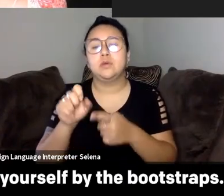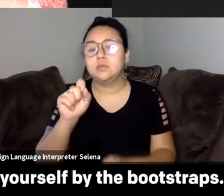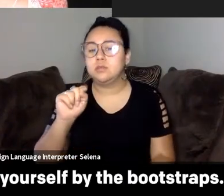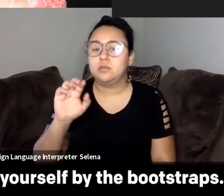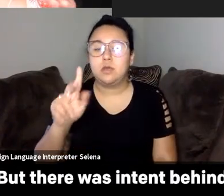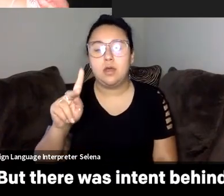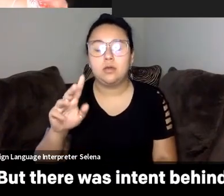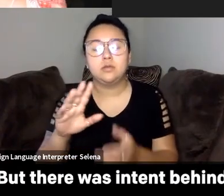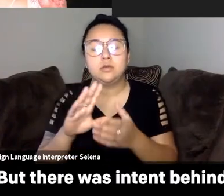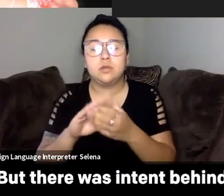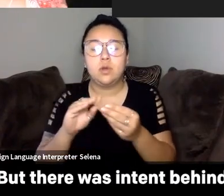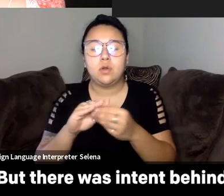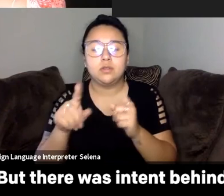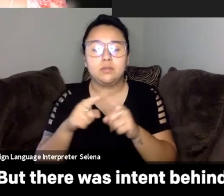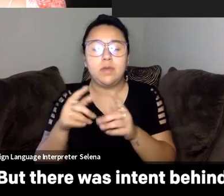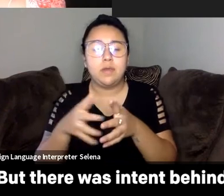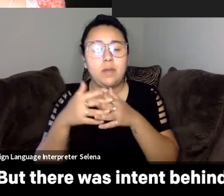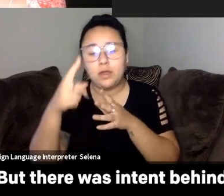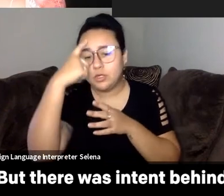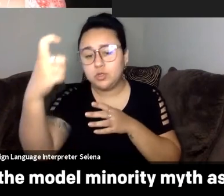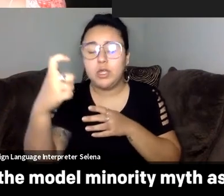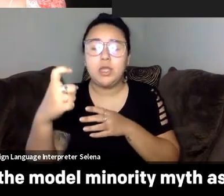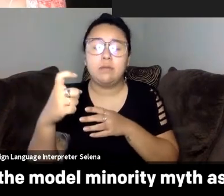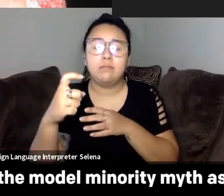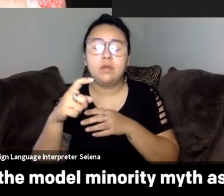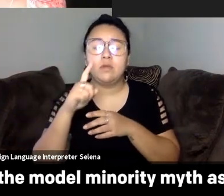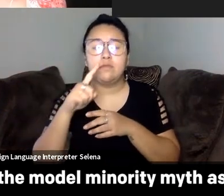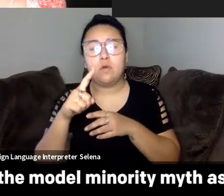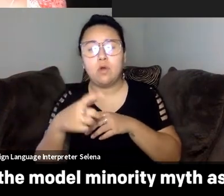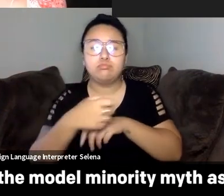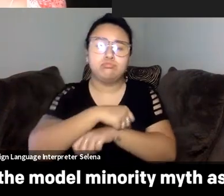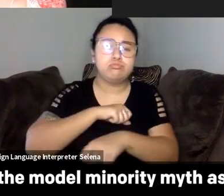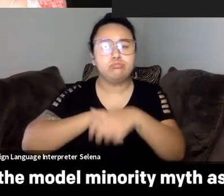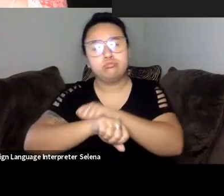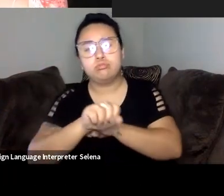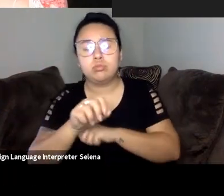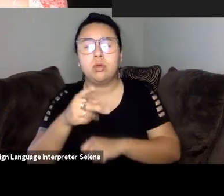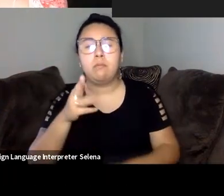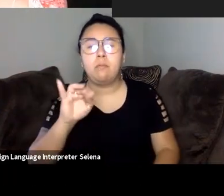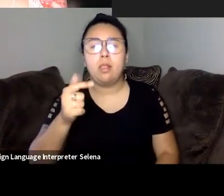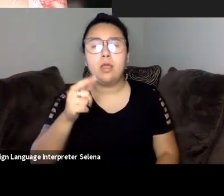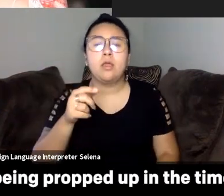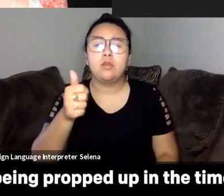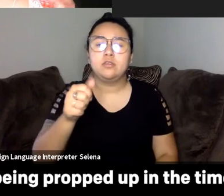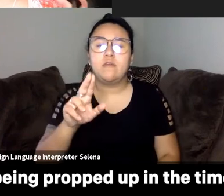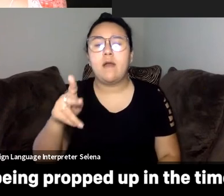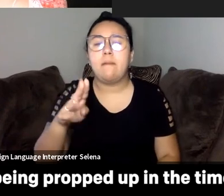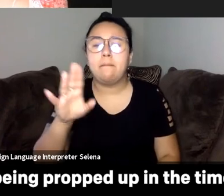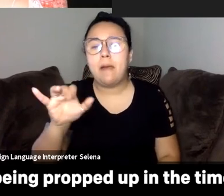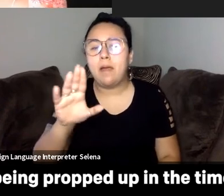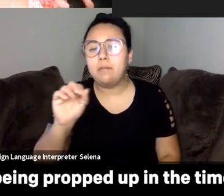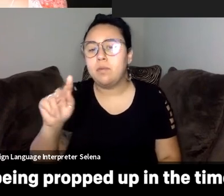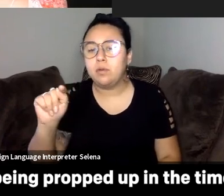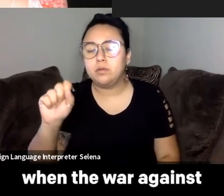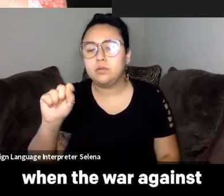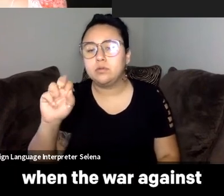their bootstraps, but there was intent behind the model minority myth as being propped up